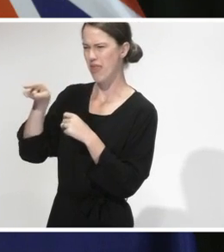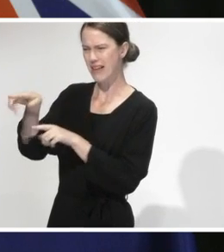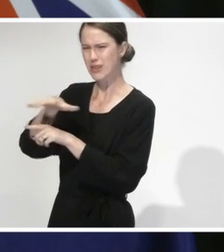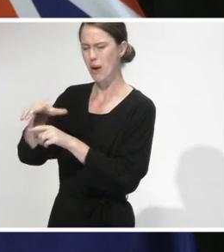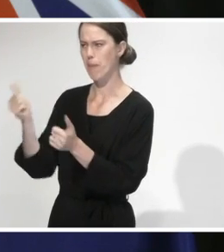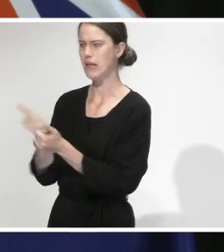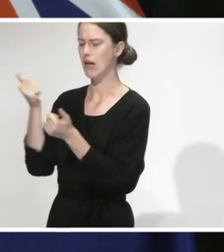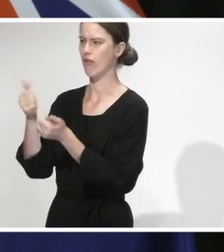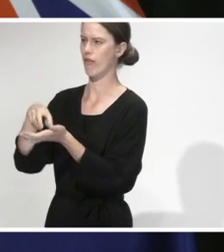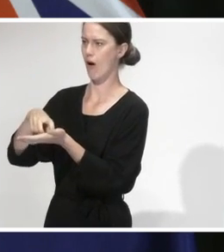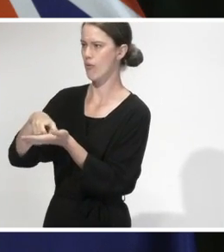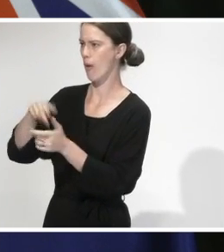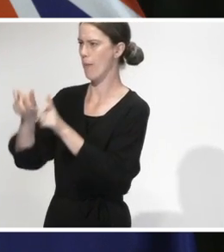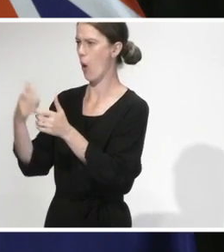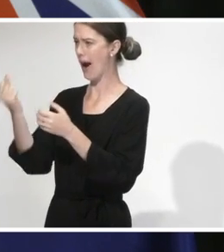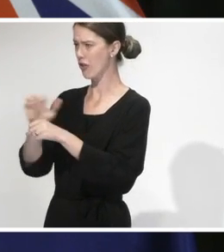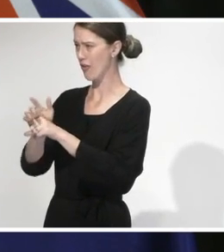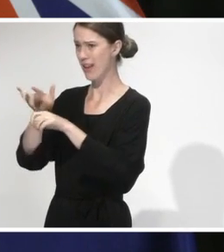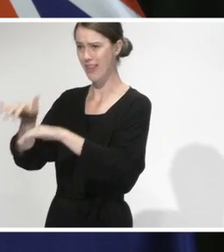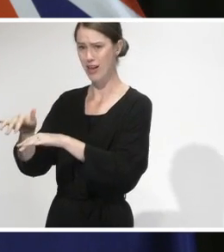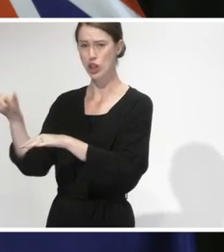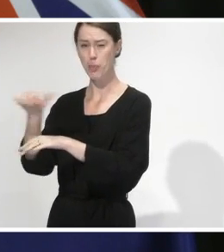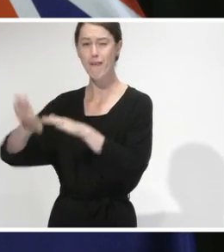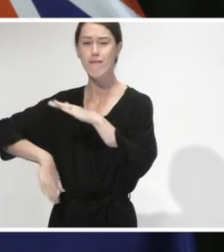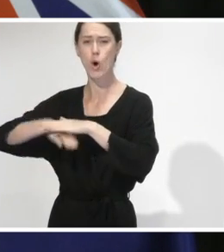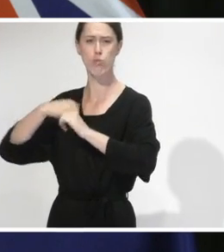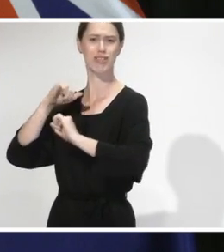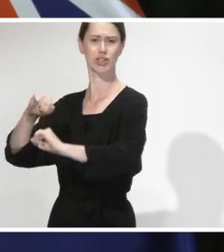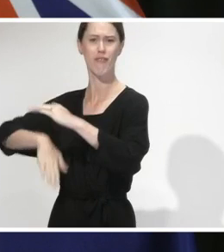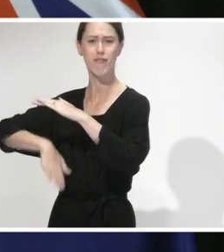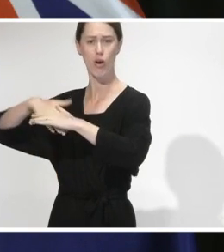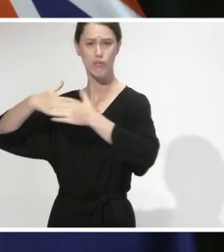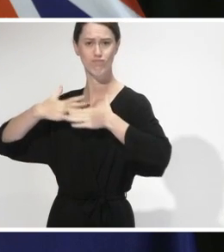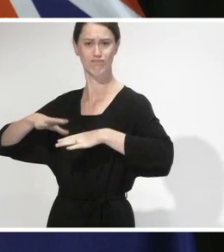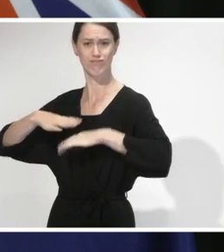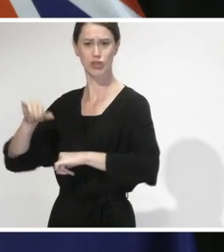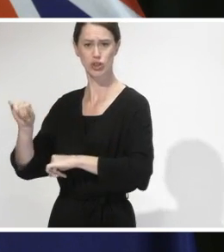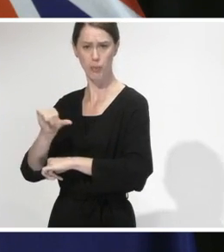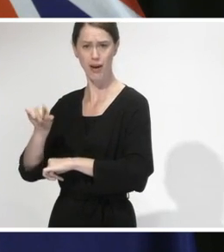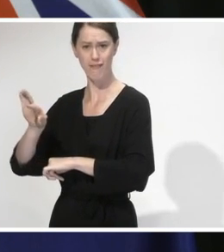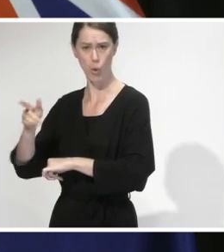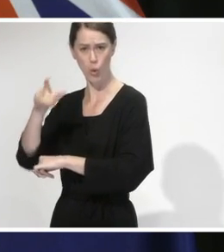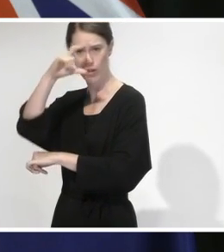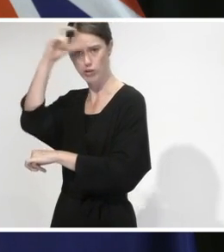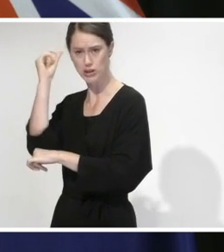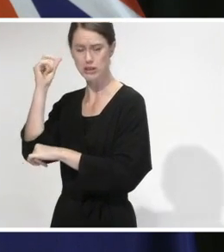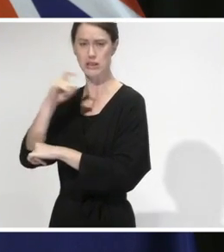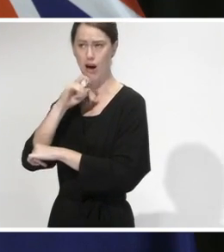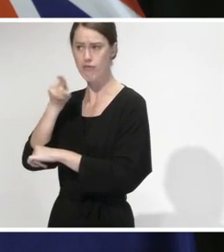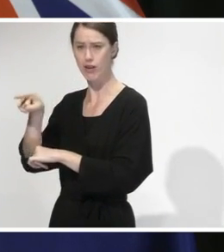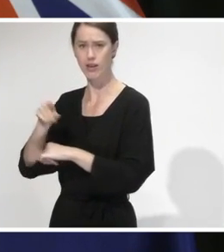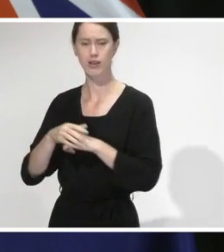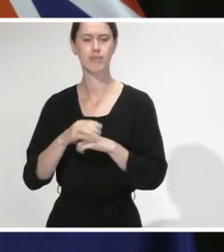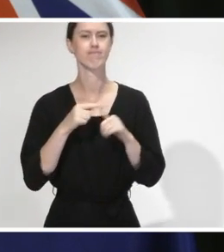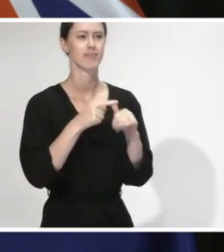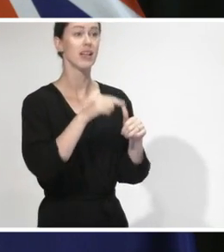patients are with COVID-19, shouldn't the full equipment be provided to those on the front line? Yes, and I'd be confident it would be. And